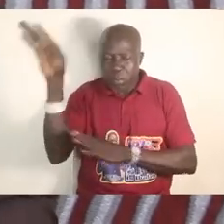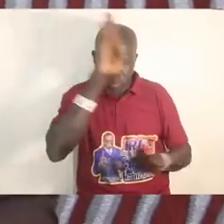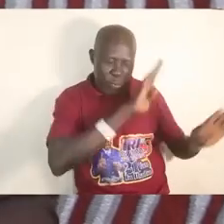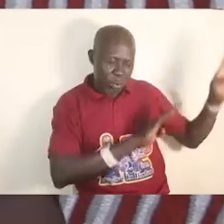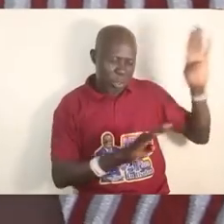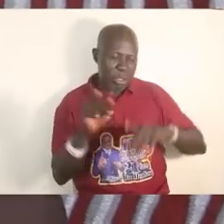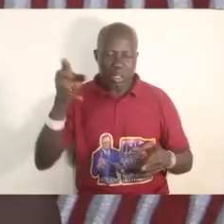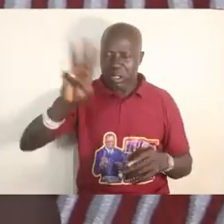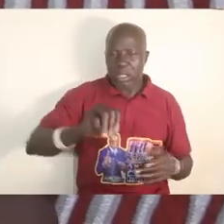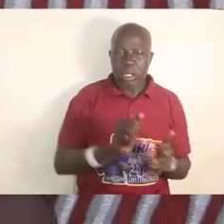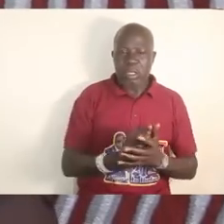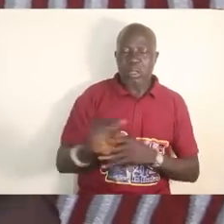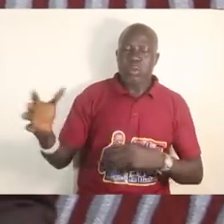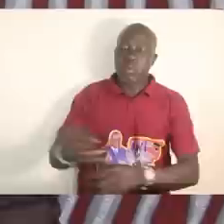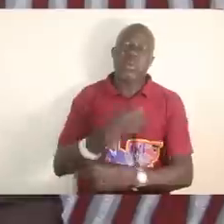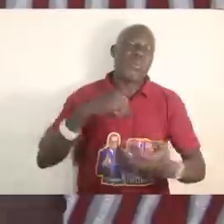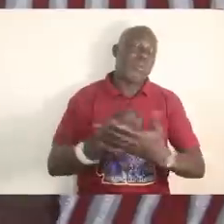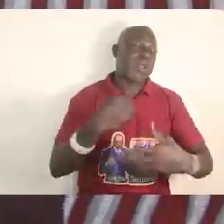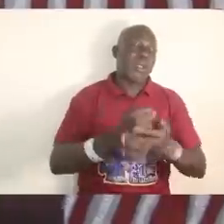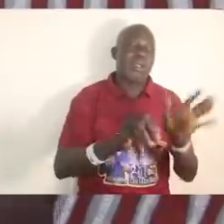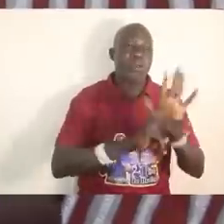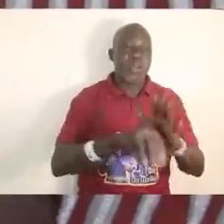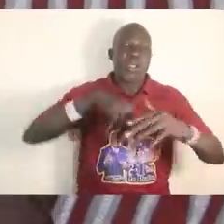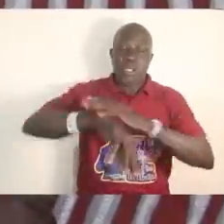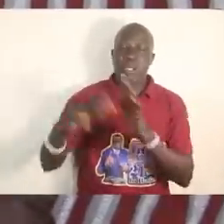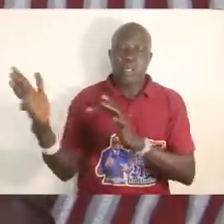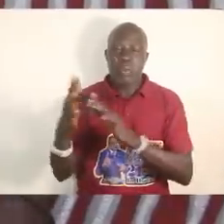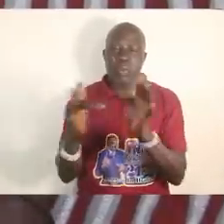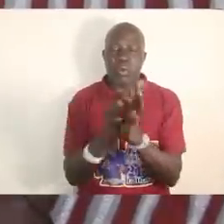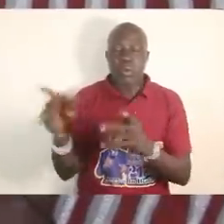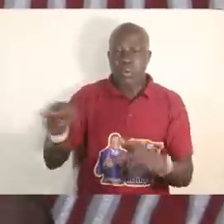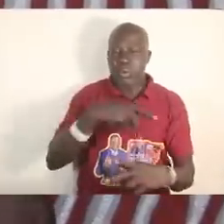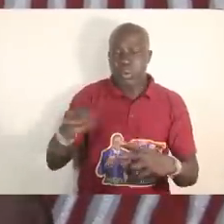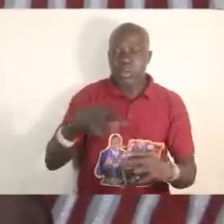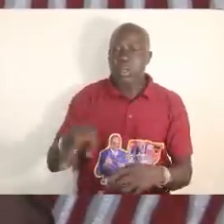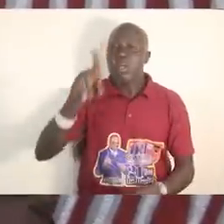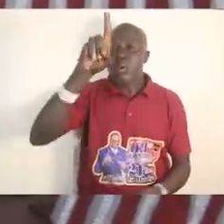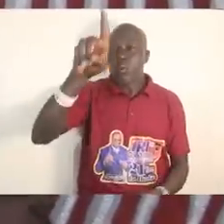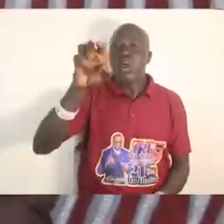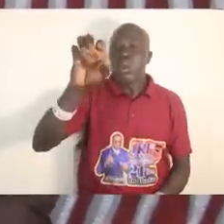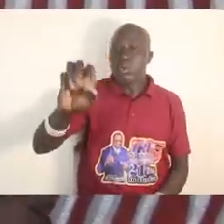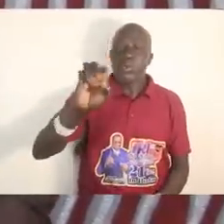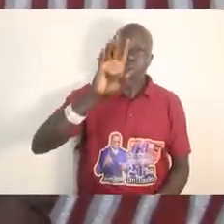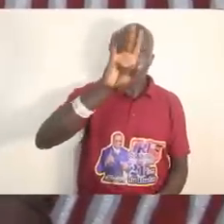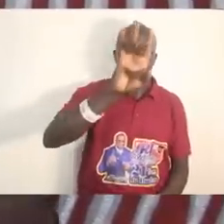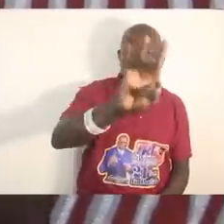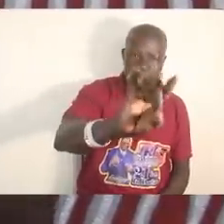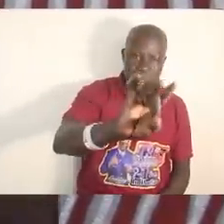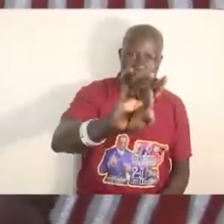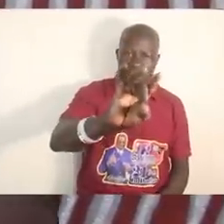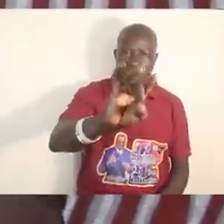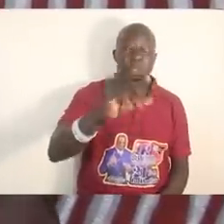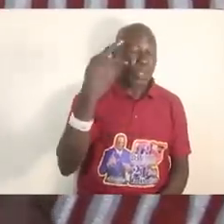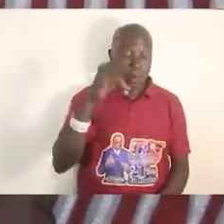were afflicted. I say apere. We make the illustration. Then when sa. In the book of Psalms. Psalm 107. Psalm 107. I will